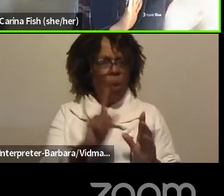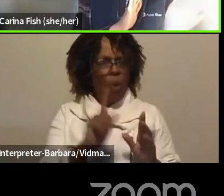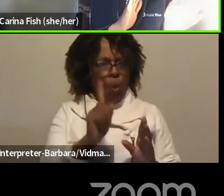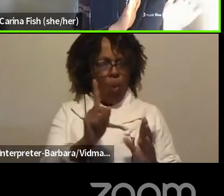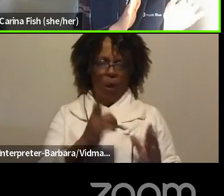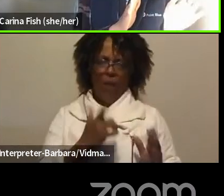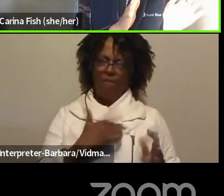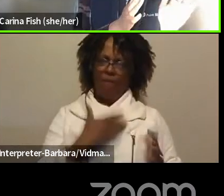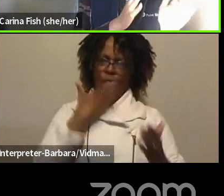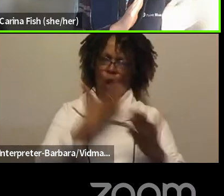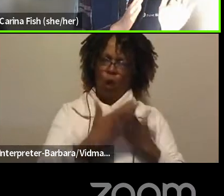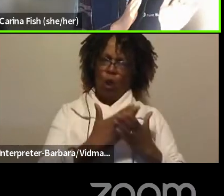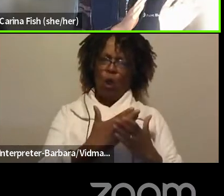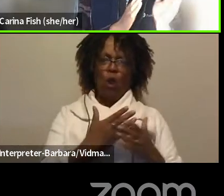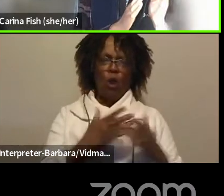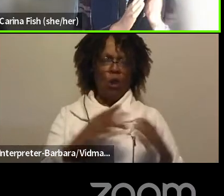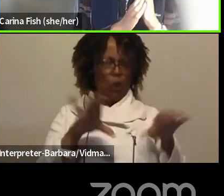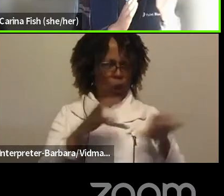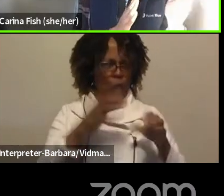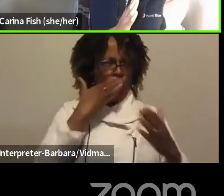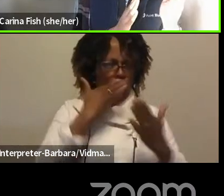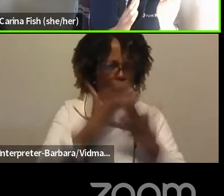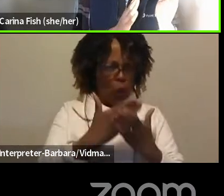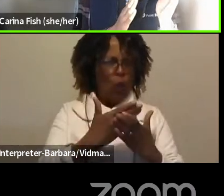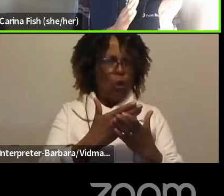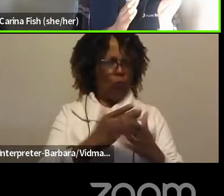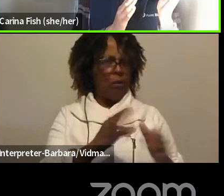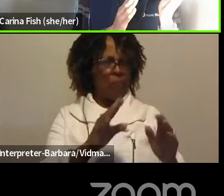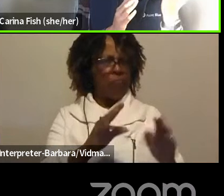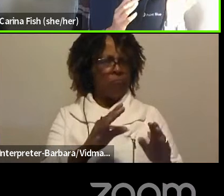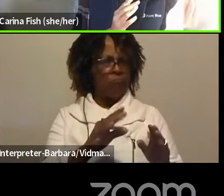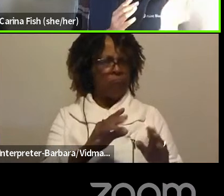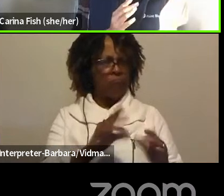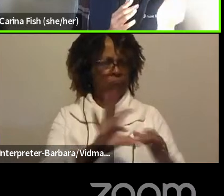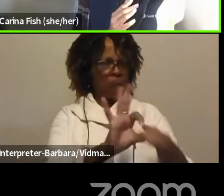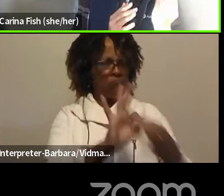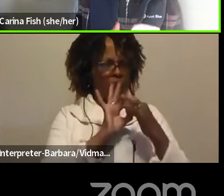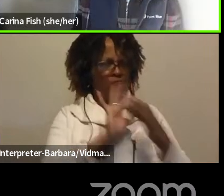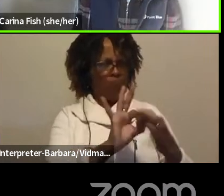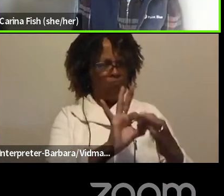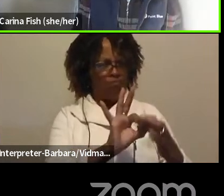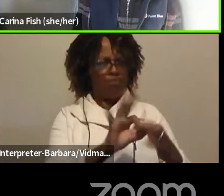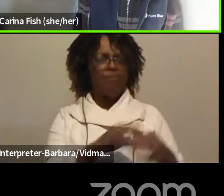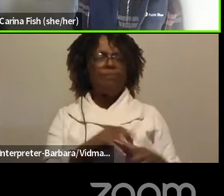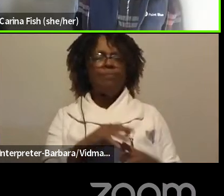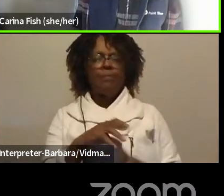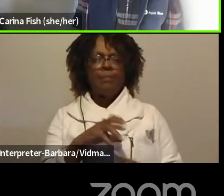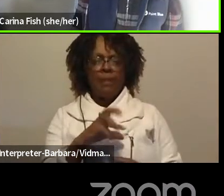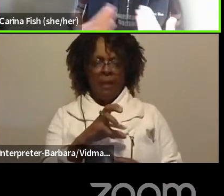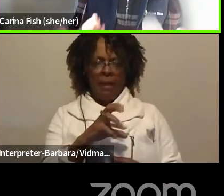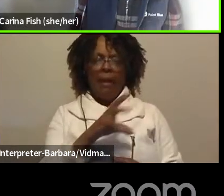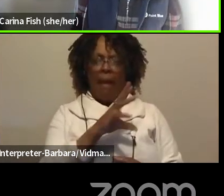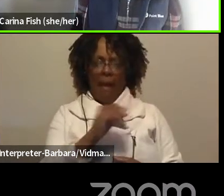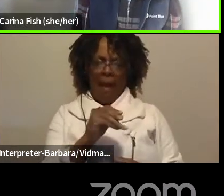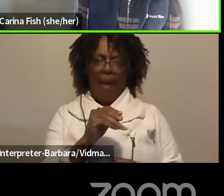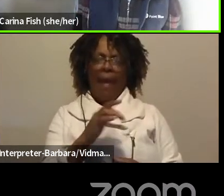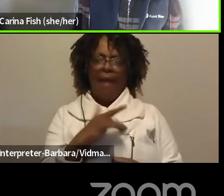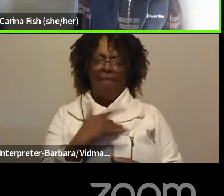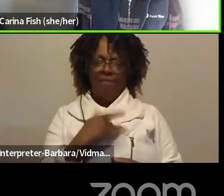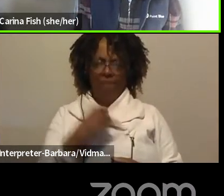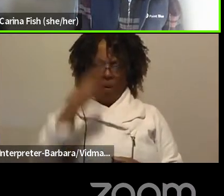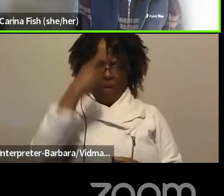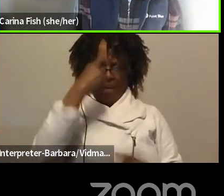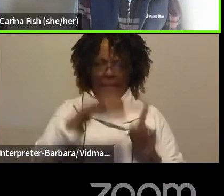not downplay or ignore, but trying to put aside the part that's bringing you down mentally. To overcome